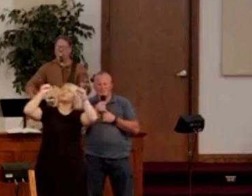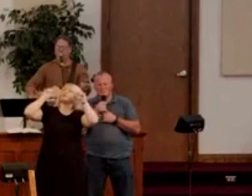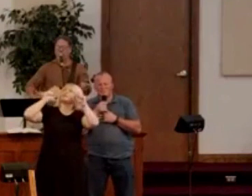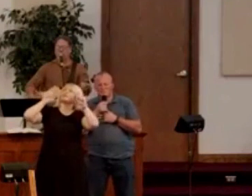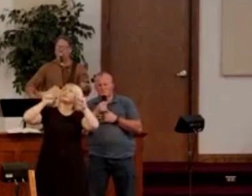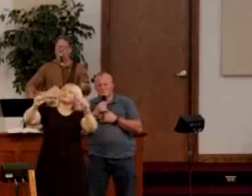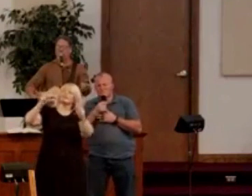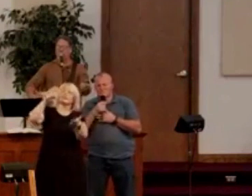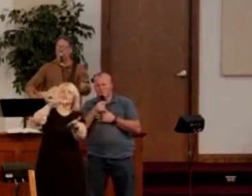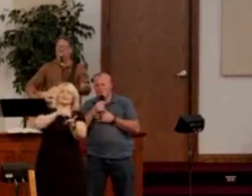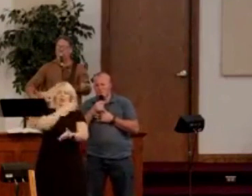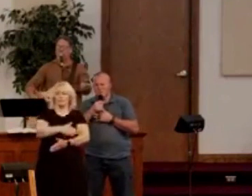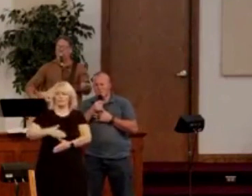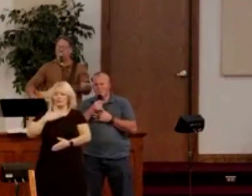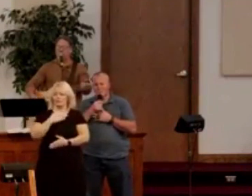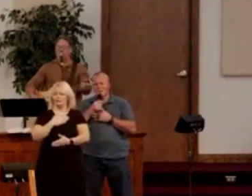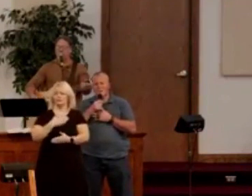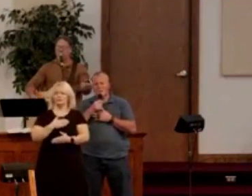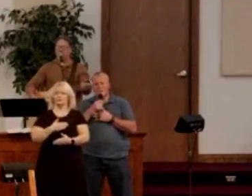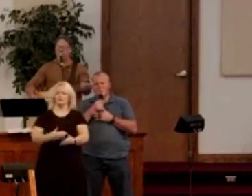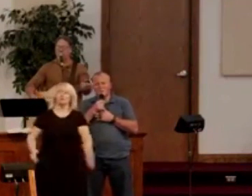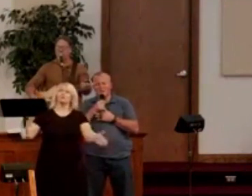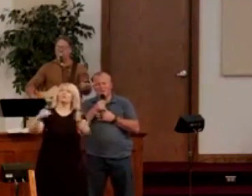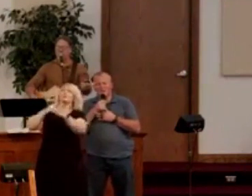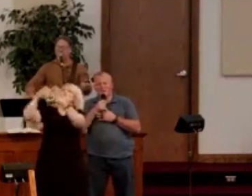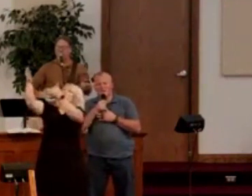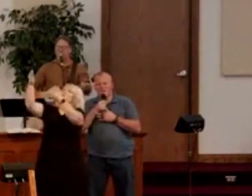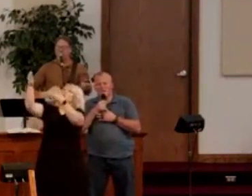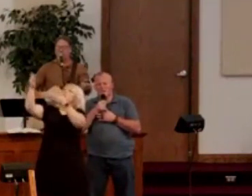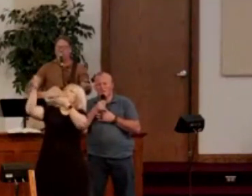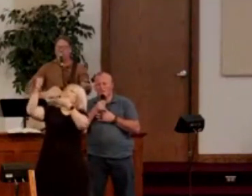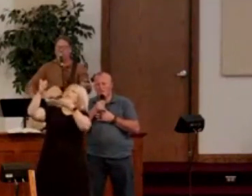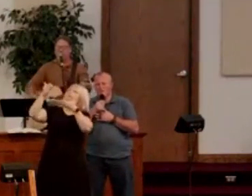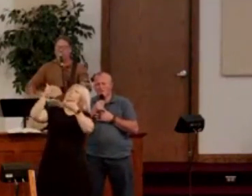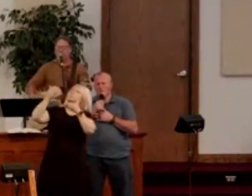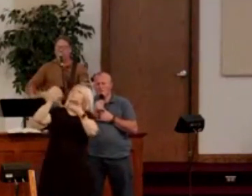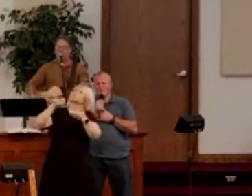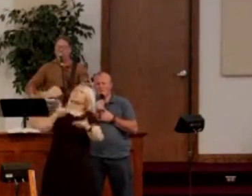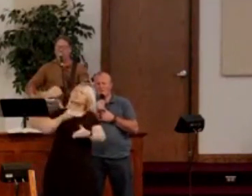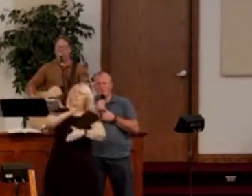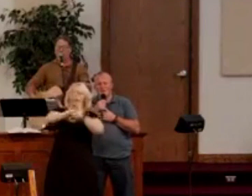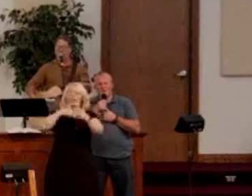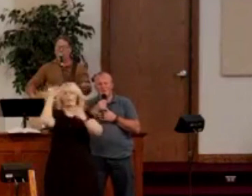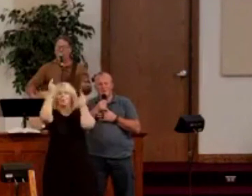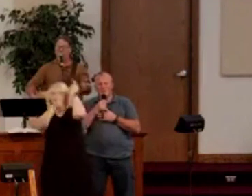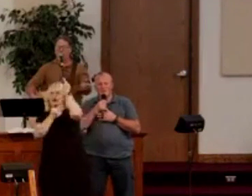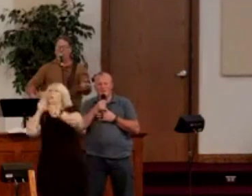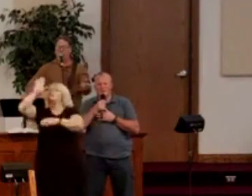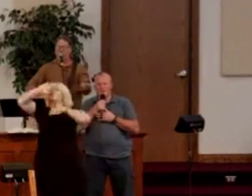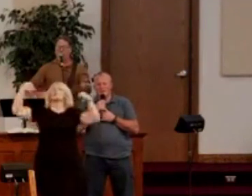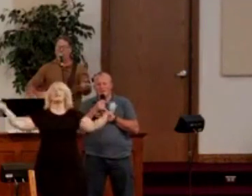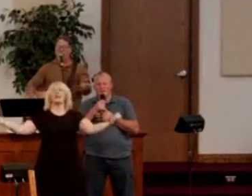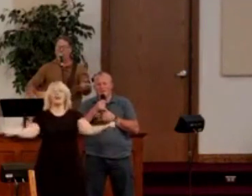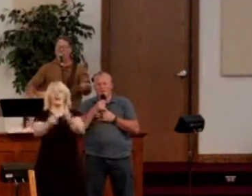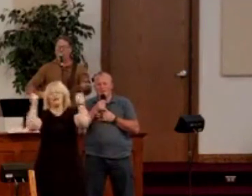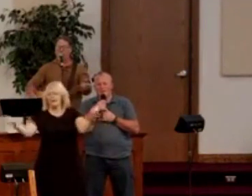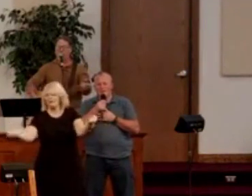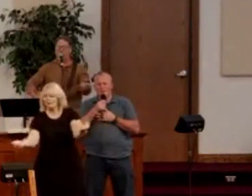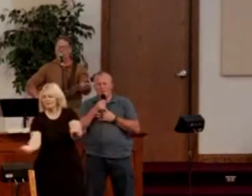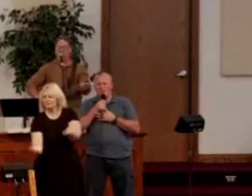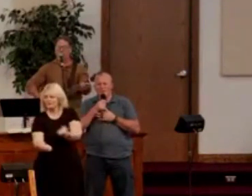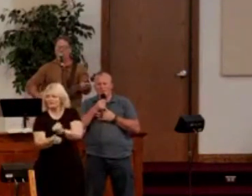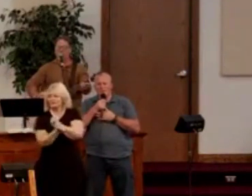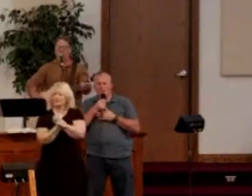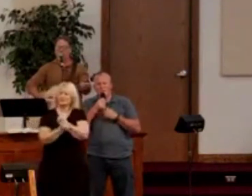salvation. Would you stand, please? Restore to me all the wonders of your